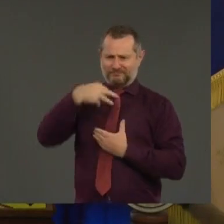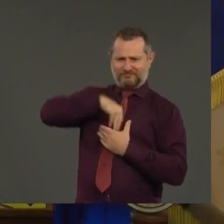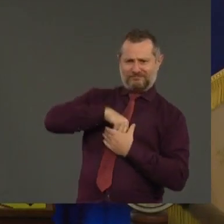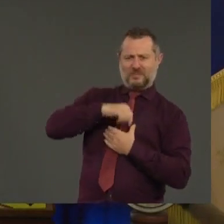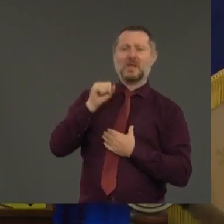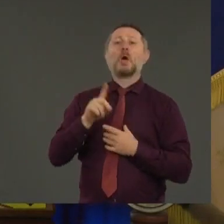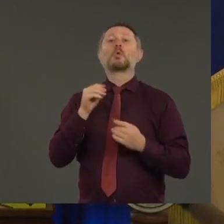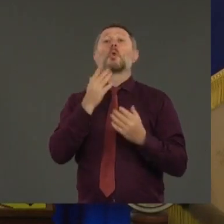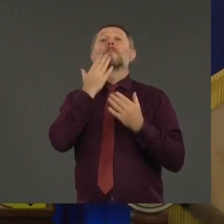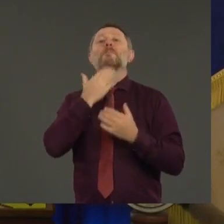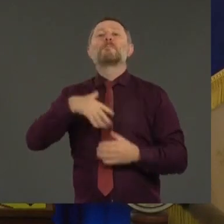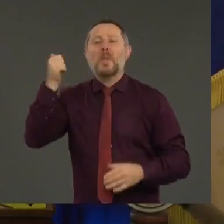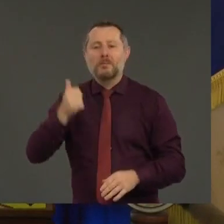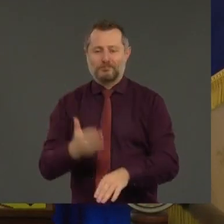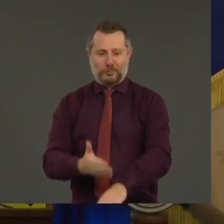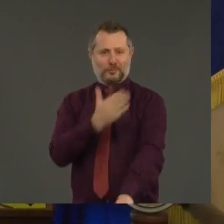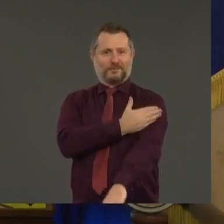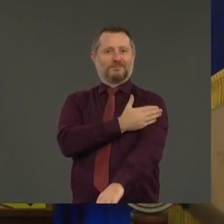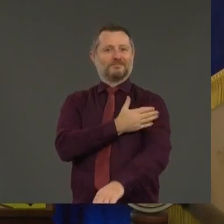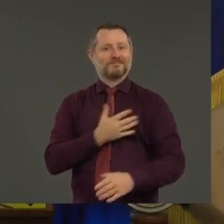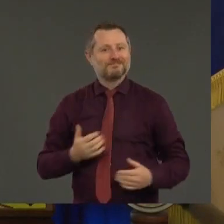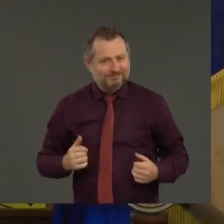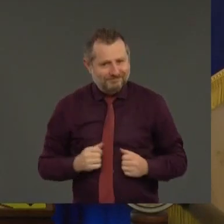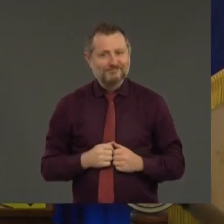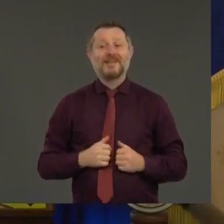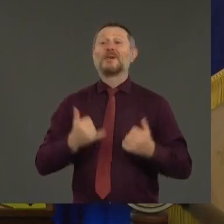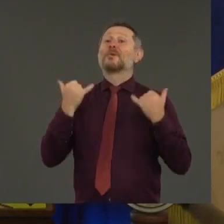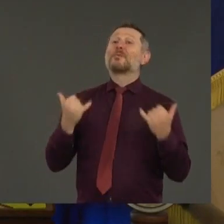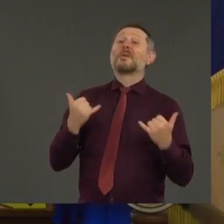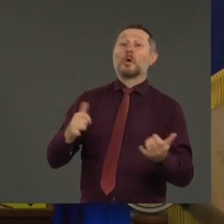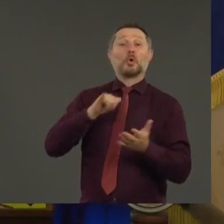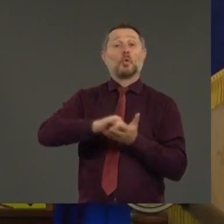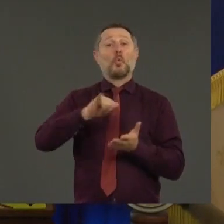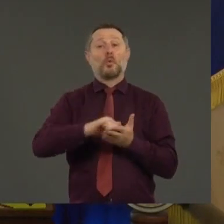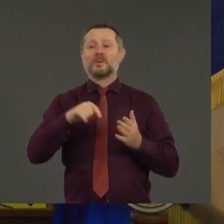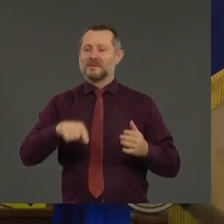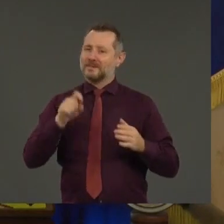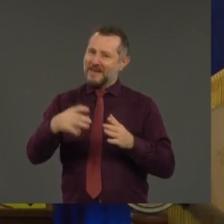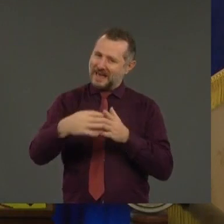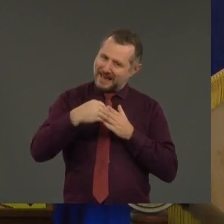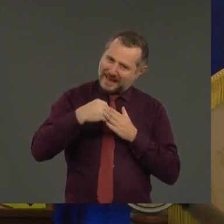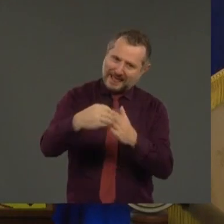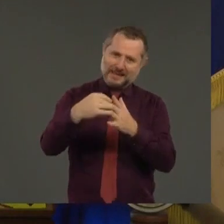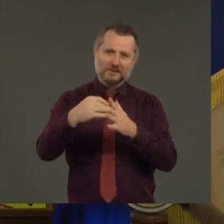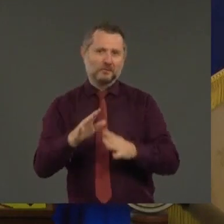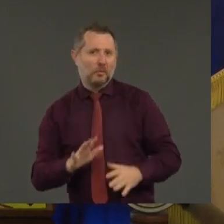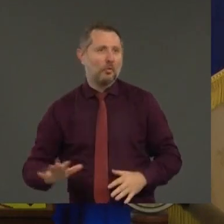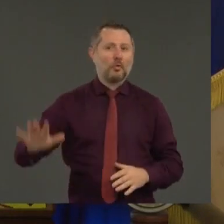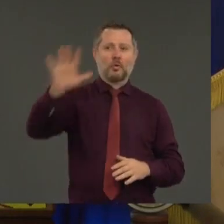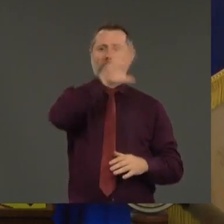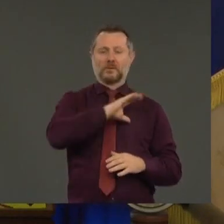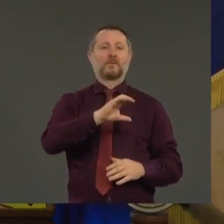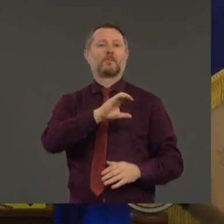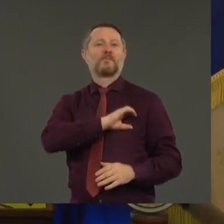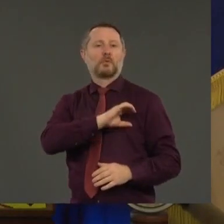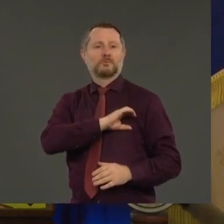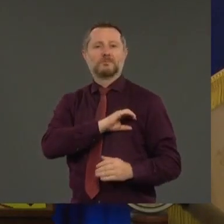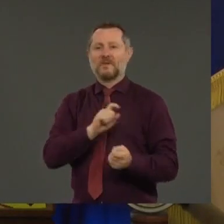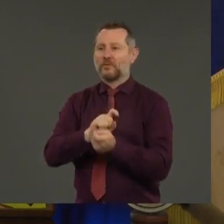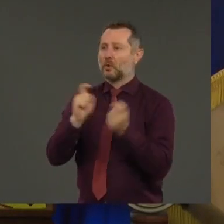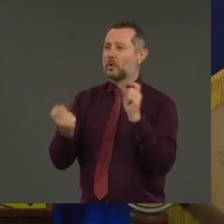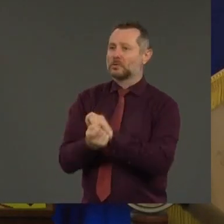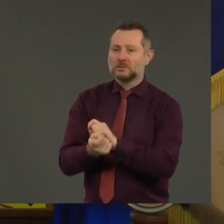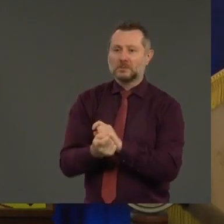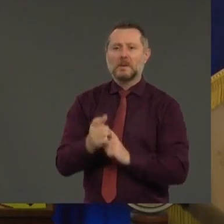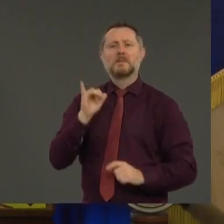more, and we will. Now, New York must lead the nation on police reform. And lead the way on building back